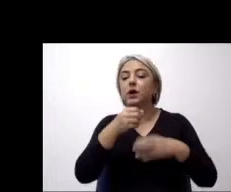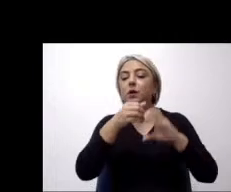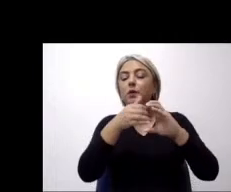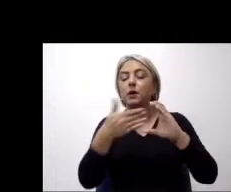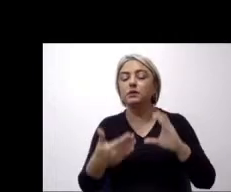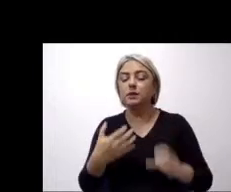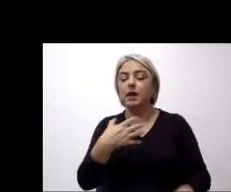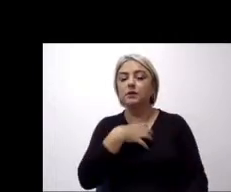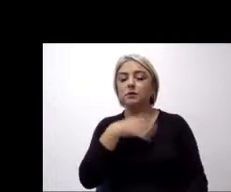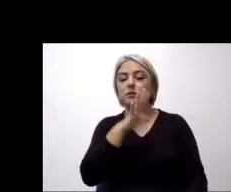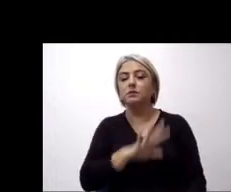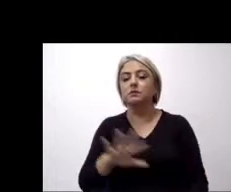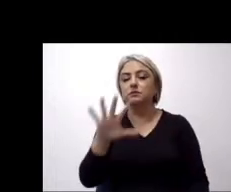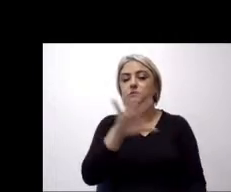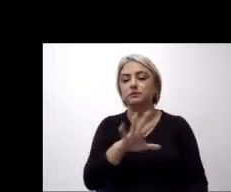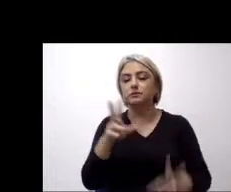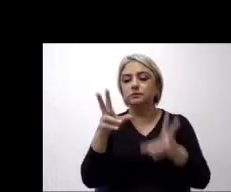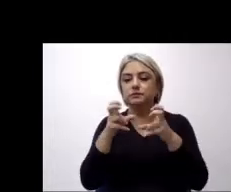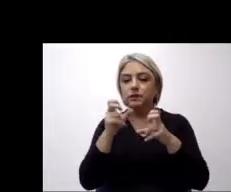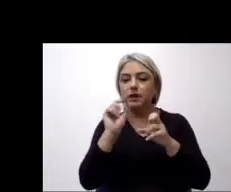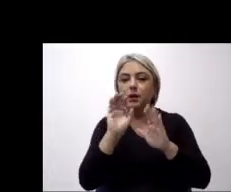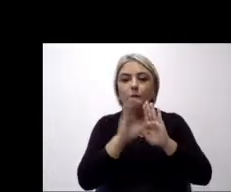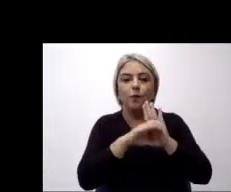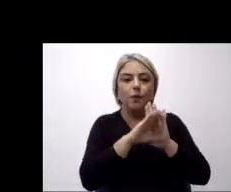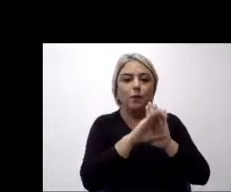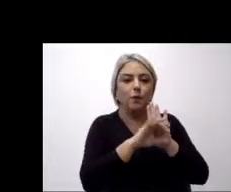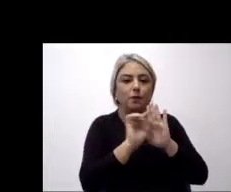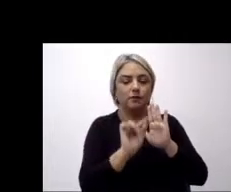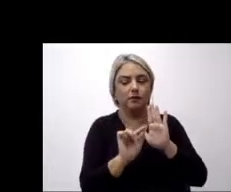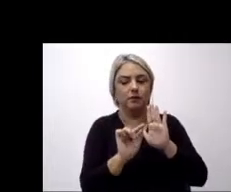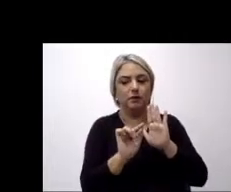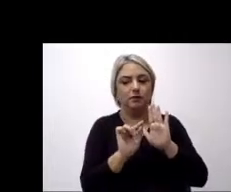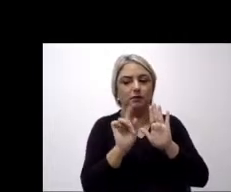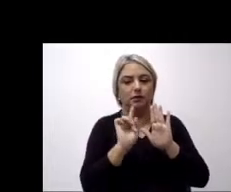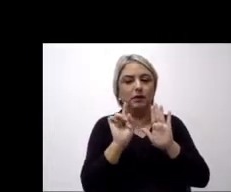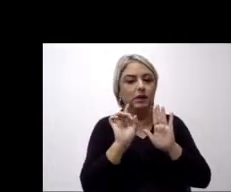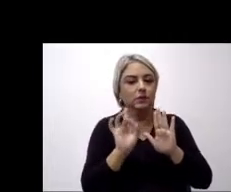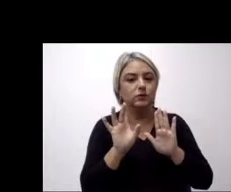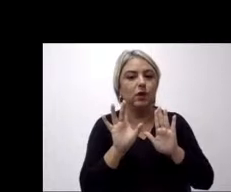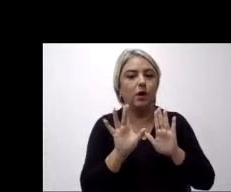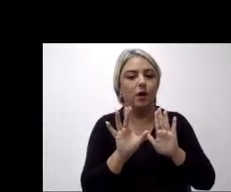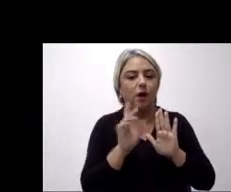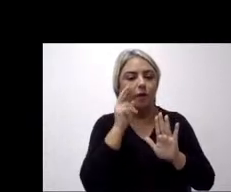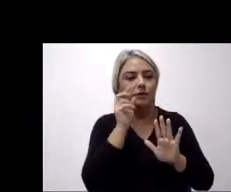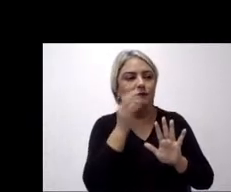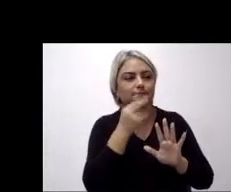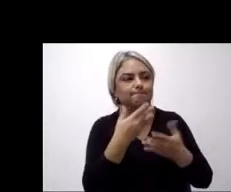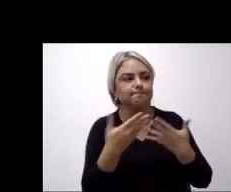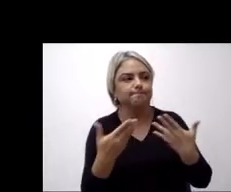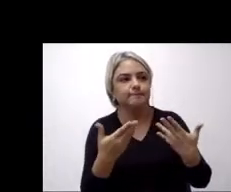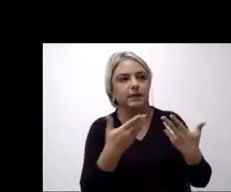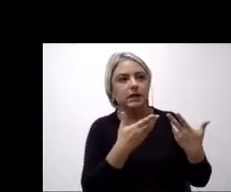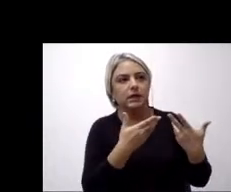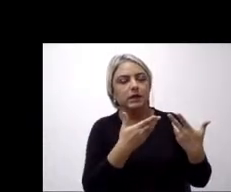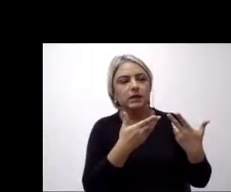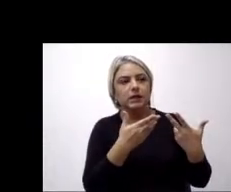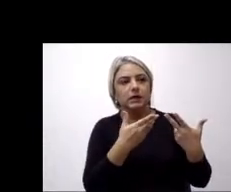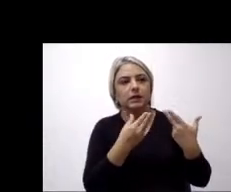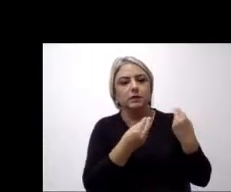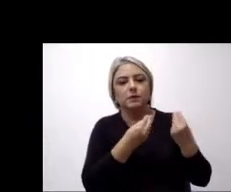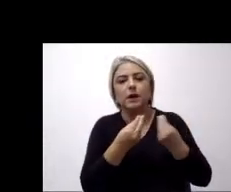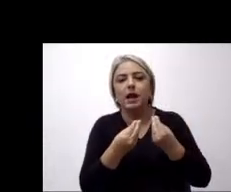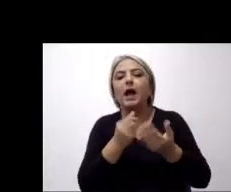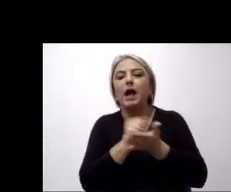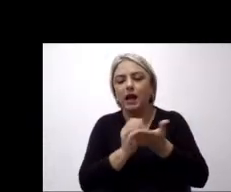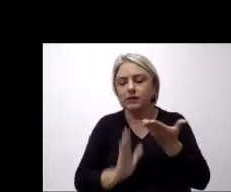concept, not as just something which is an ontological way, but also in action to understand how people define